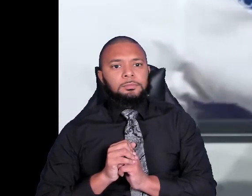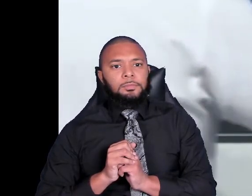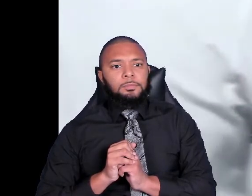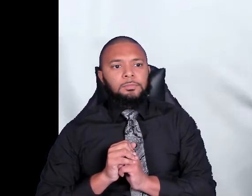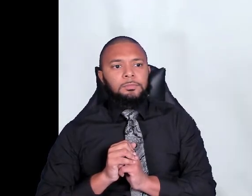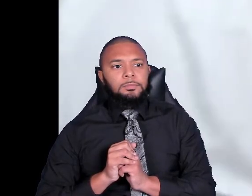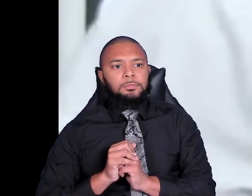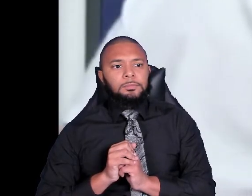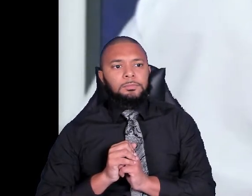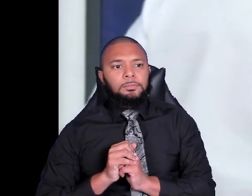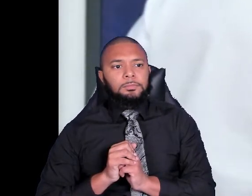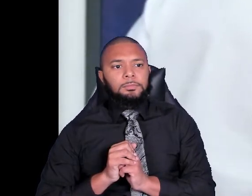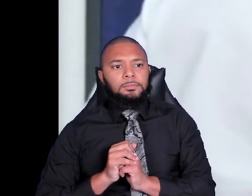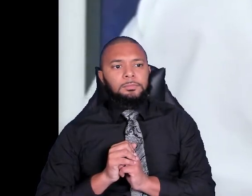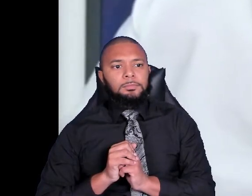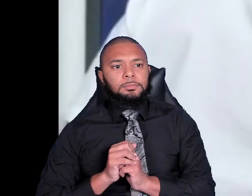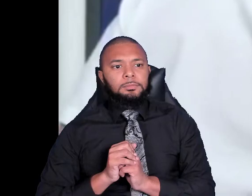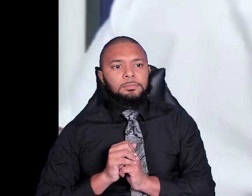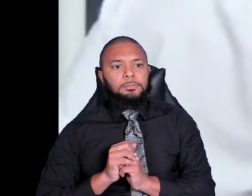equals 3.